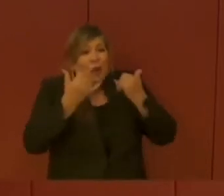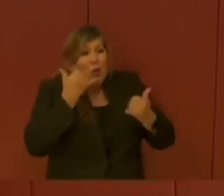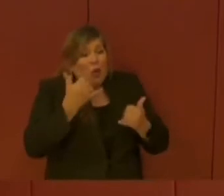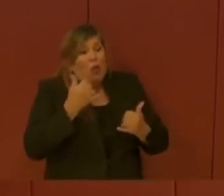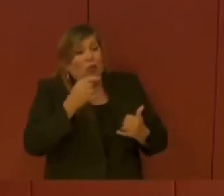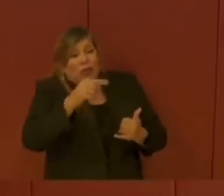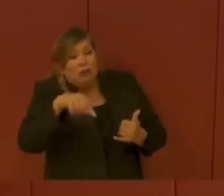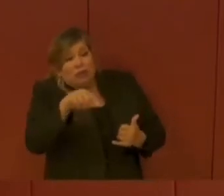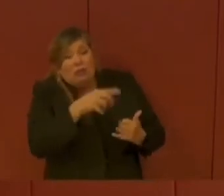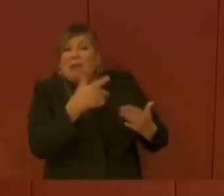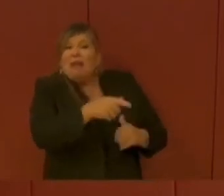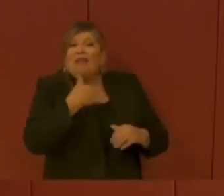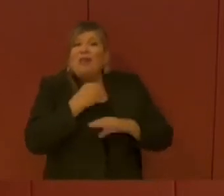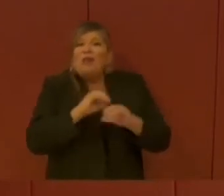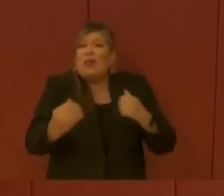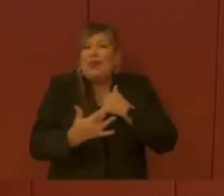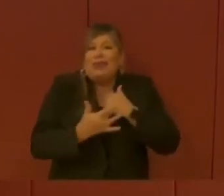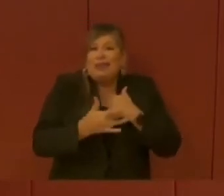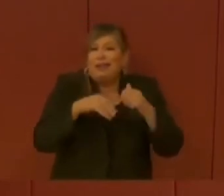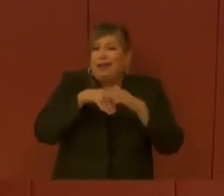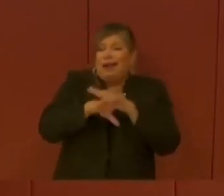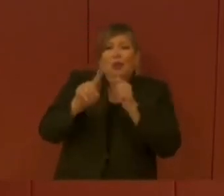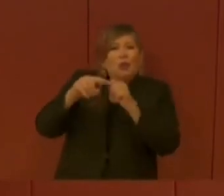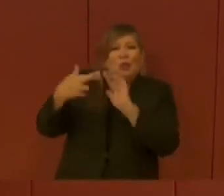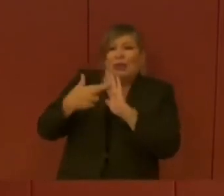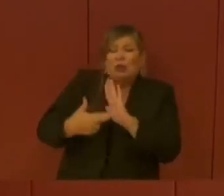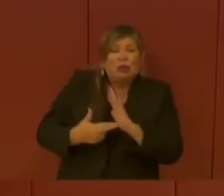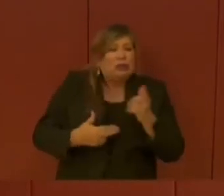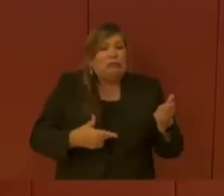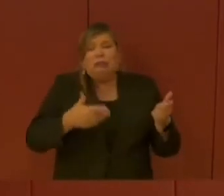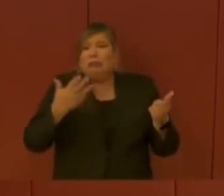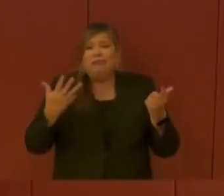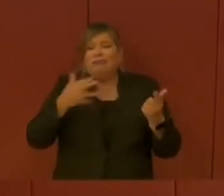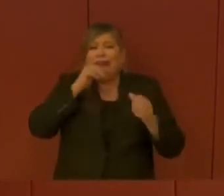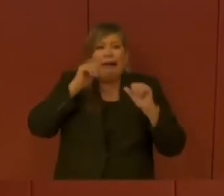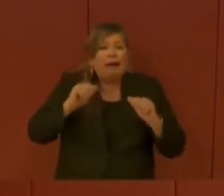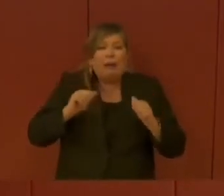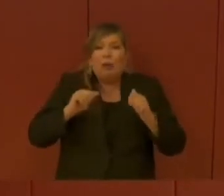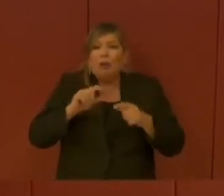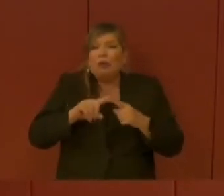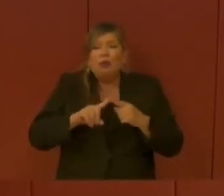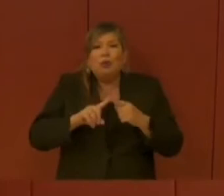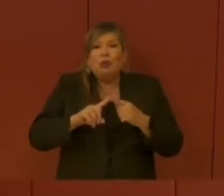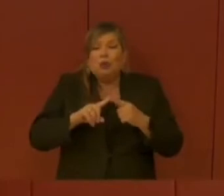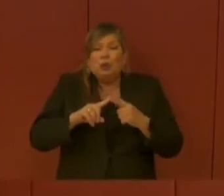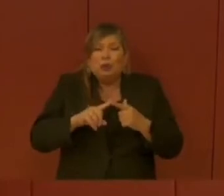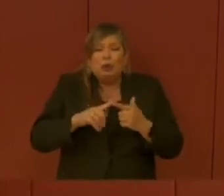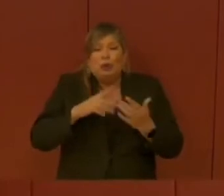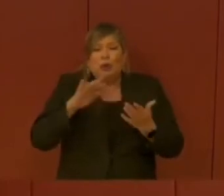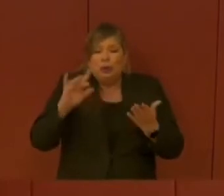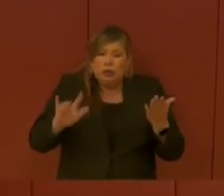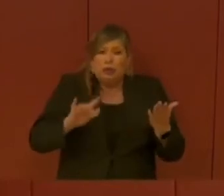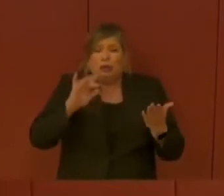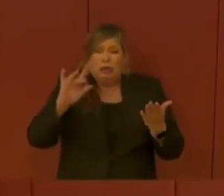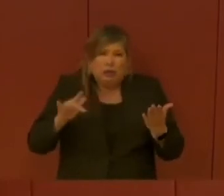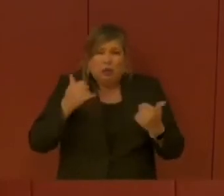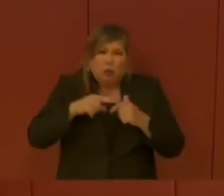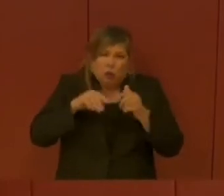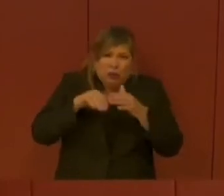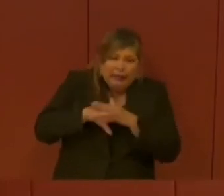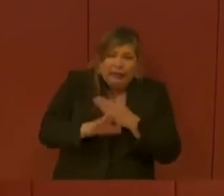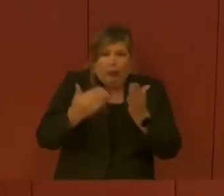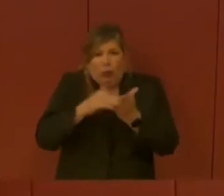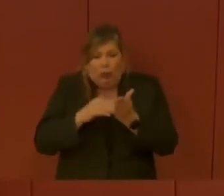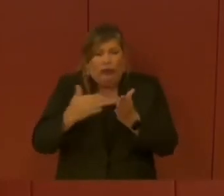don't have the technology at hand, the time on hand to get sit there and refresh their browser over and over. So